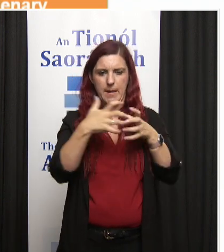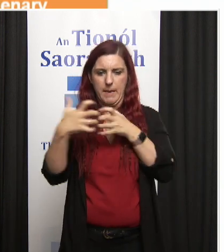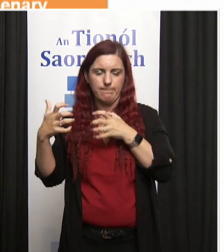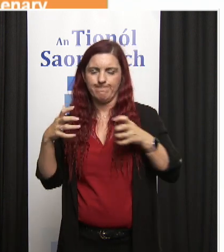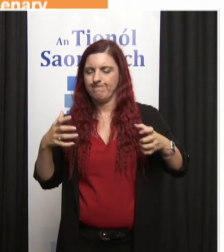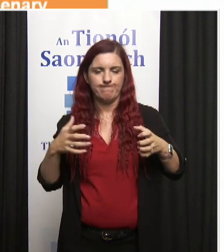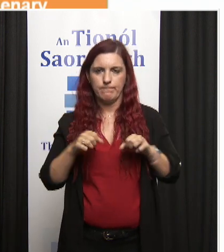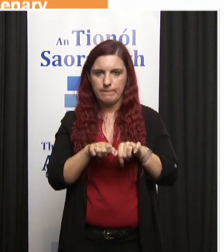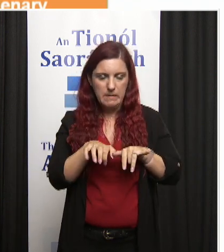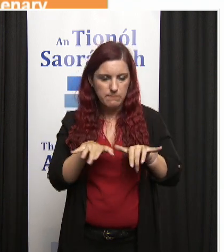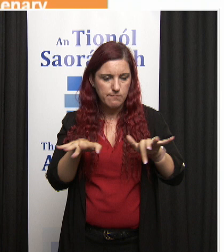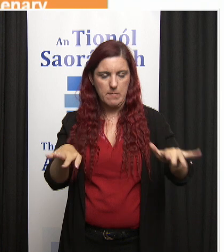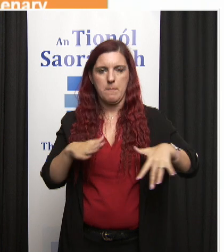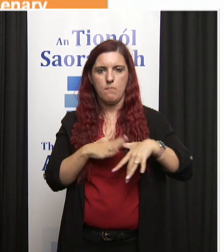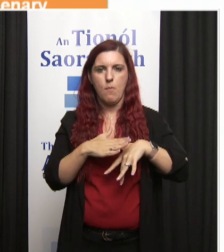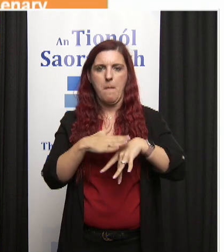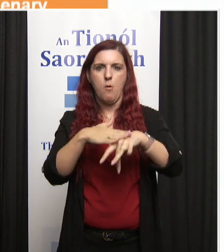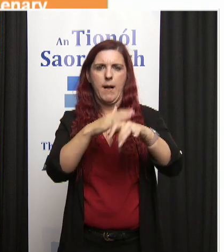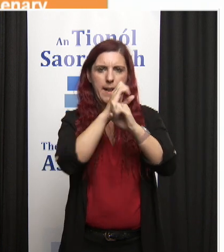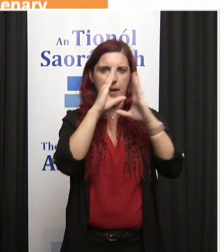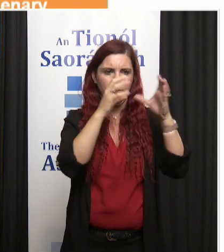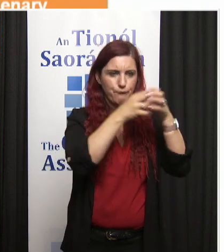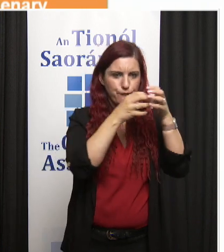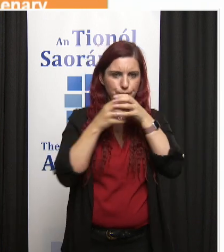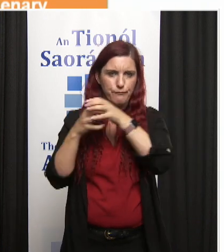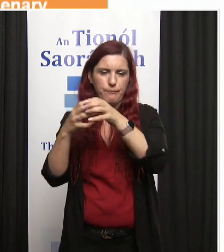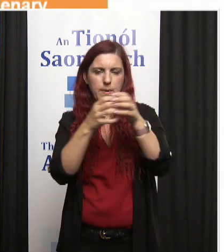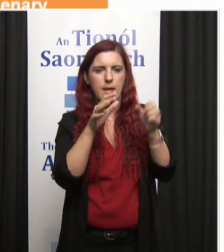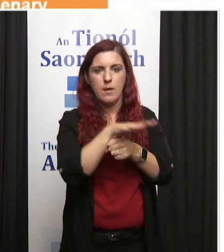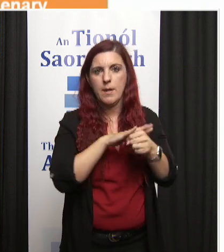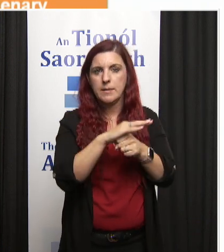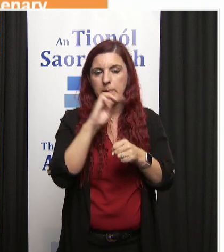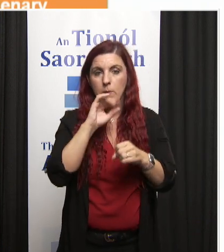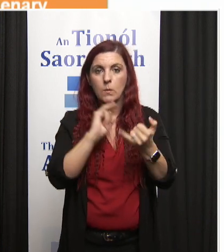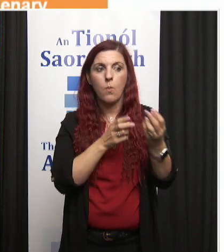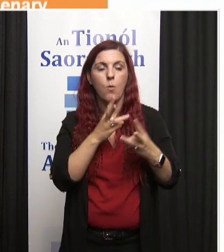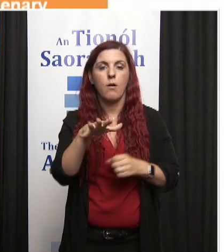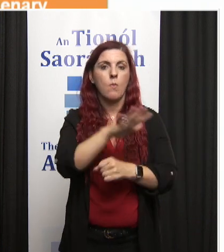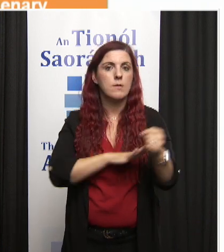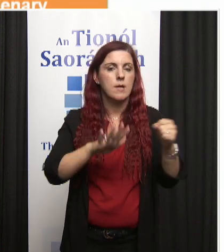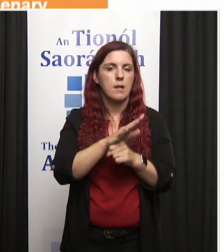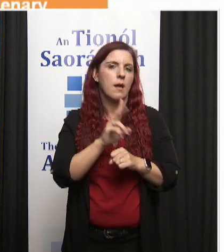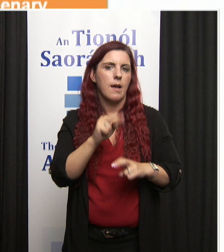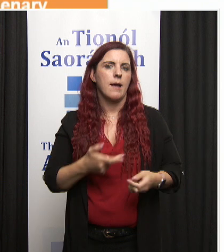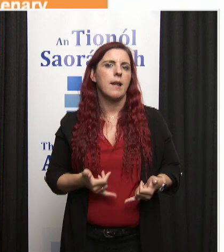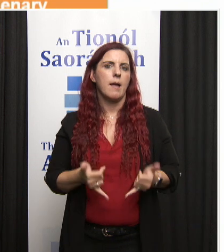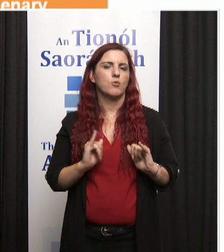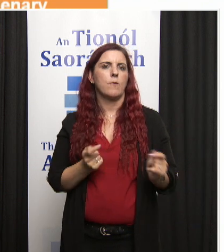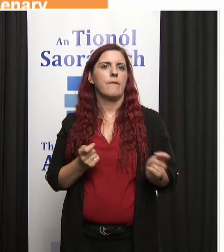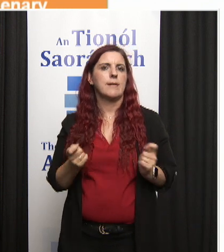much smaller defined areas, so that those working in those areas would be able to facilitate the